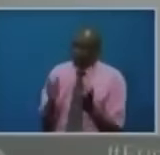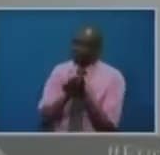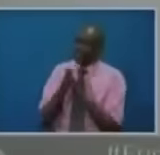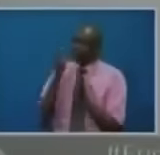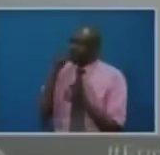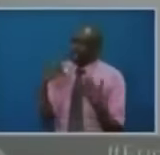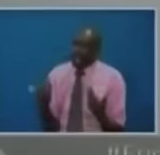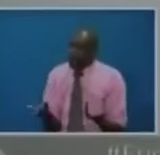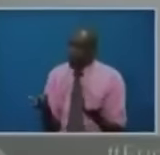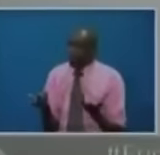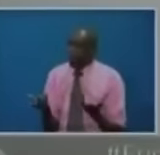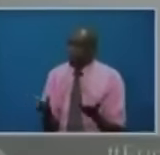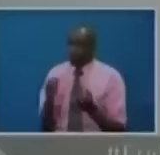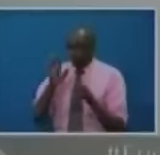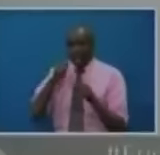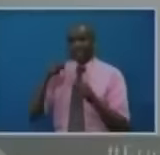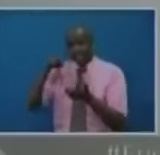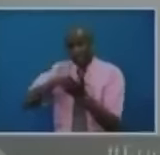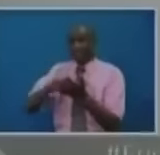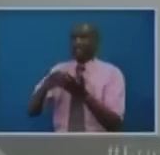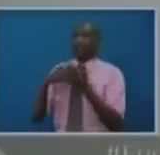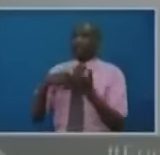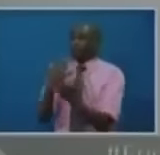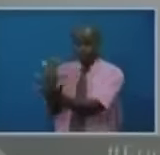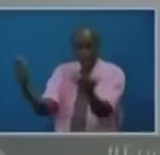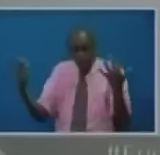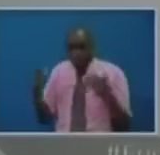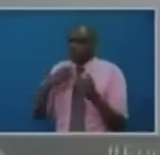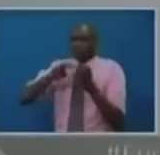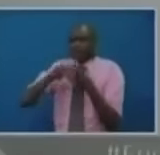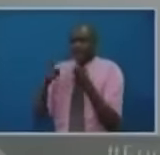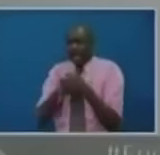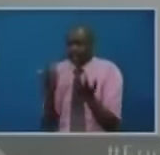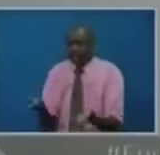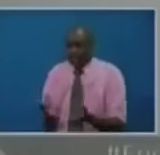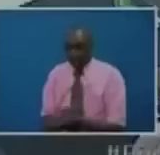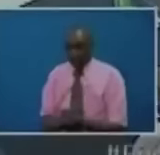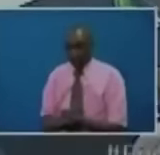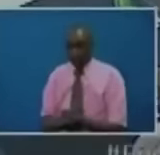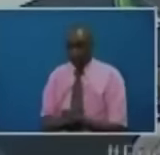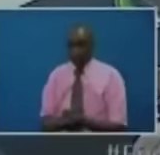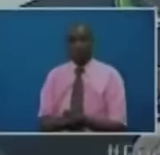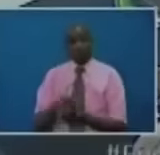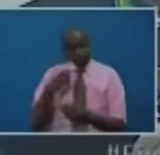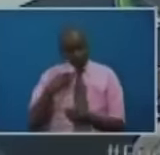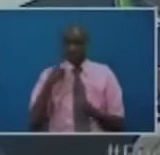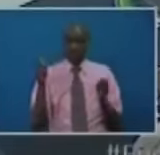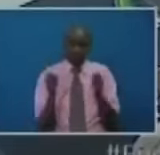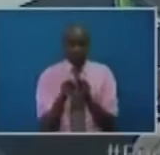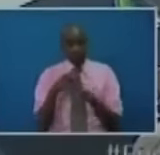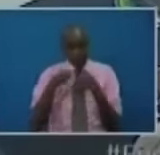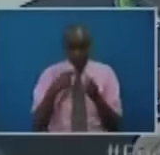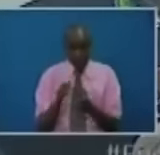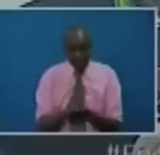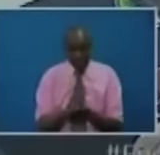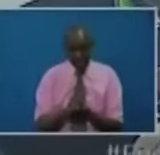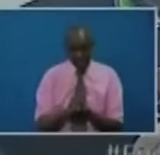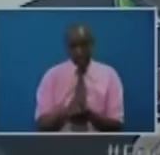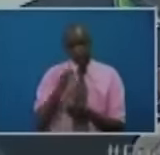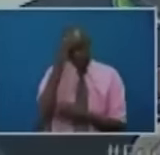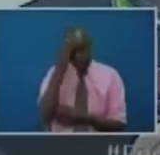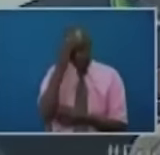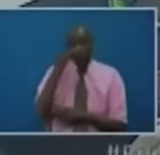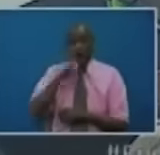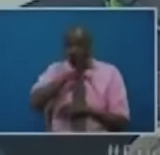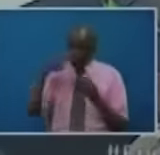funny enough to go in front of a crowd and try to make them laugh? Oh, I guess it was a slow process. Basically, you know, all